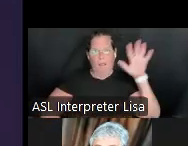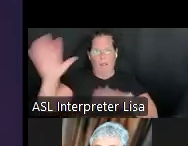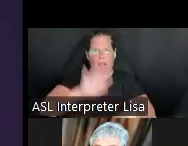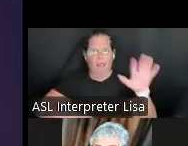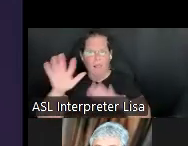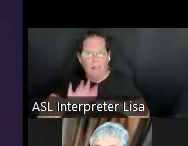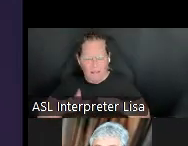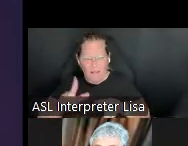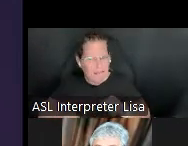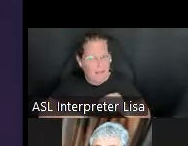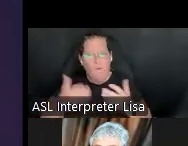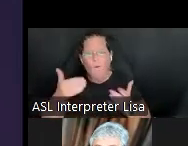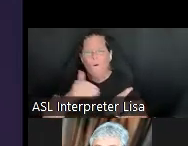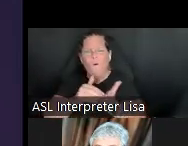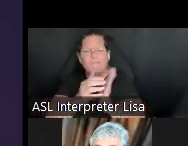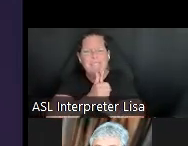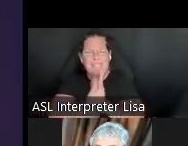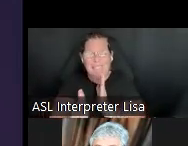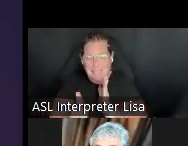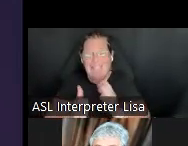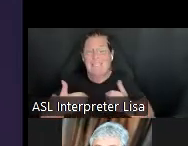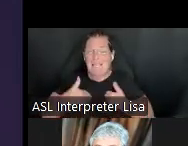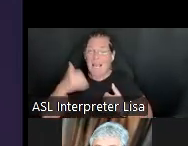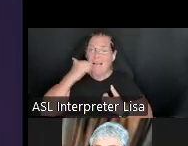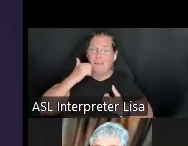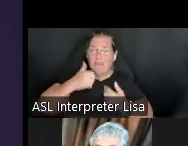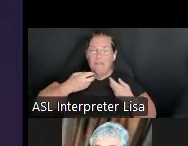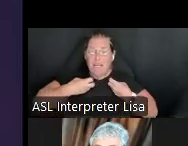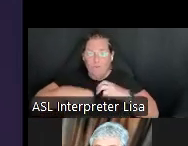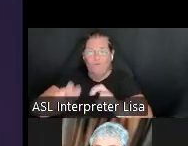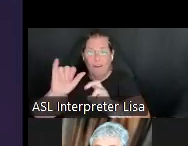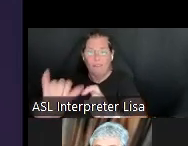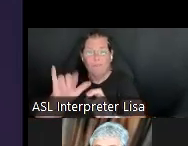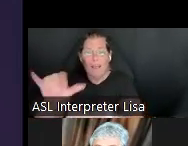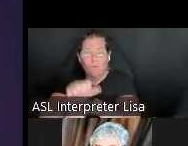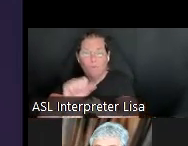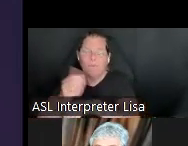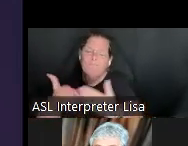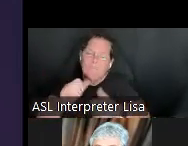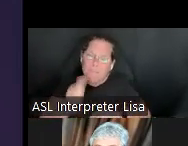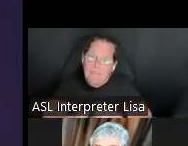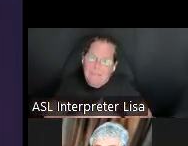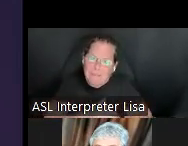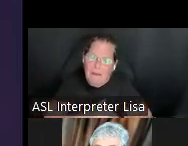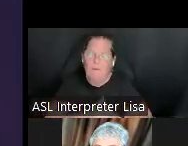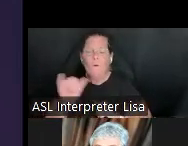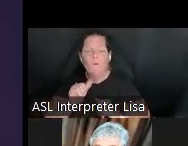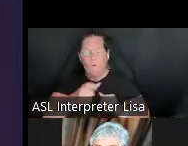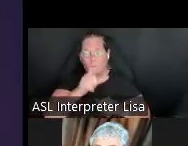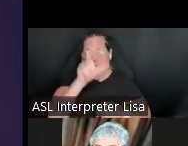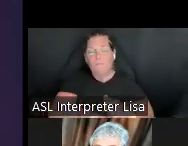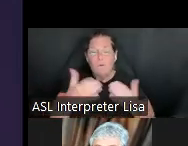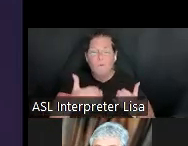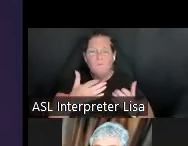not generalize to the work setting. Clients may not have a realistic appreciation of